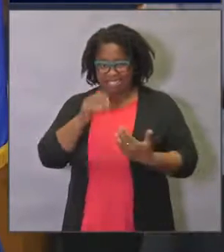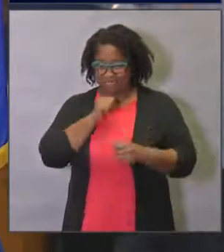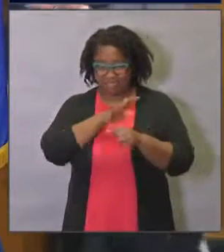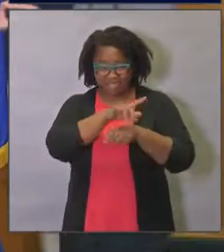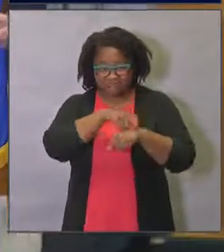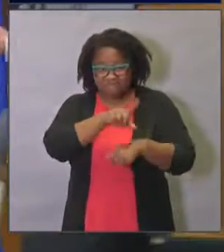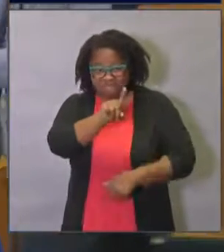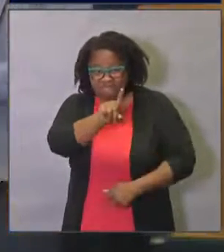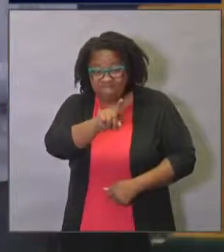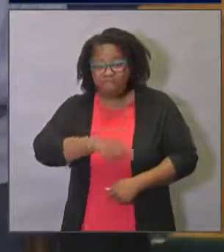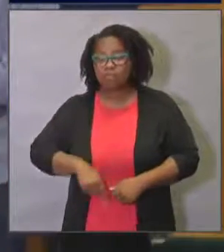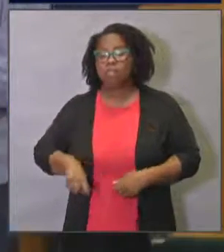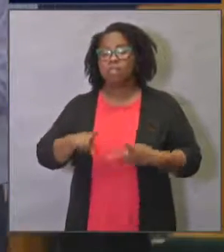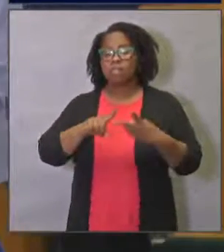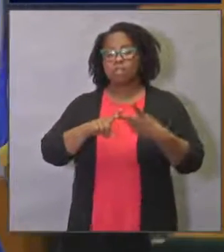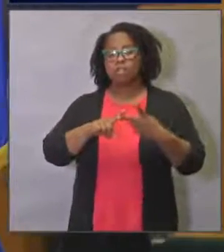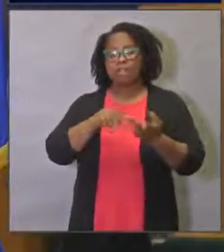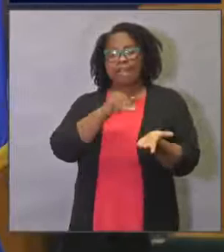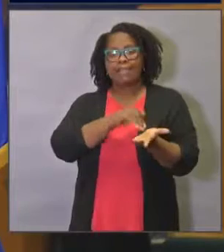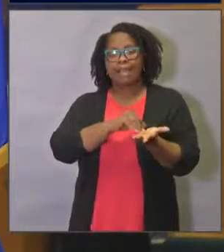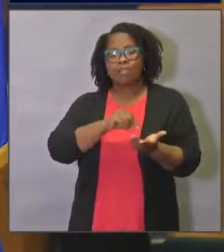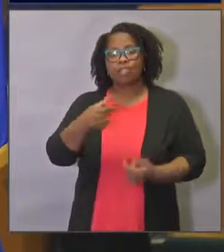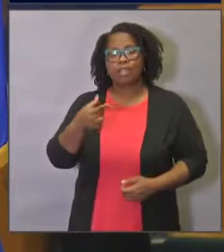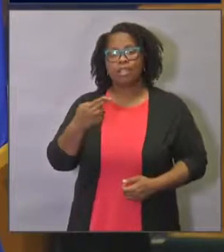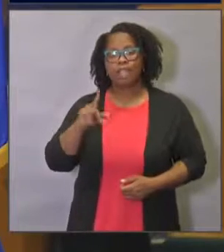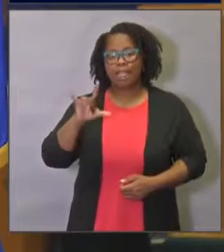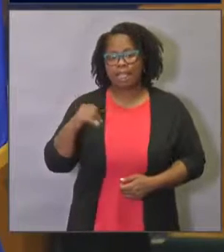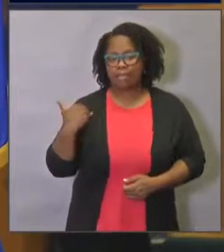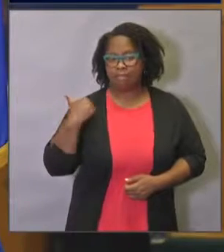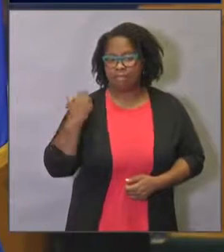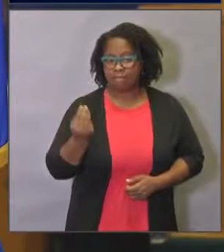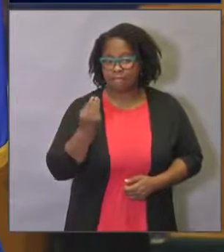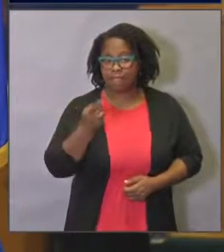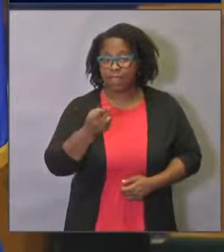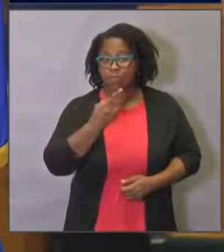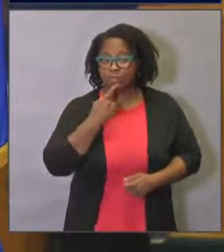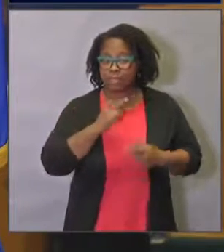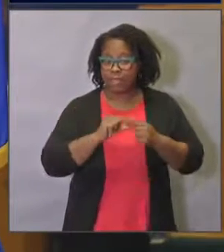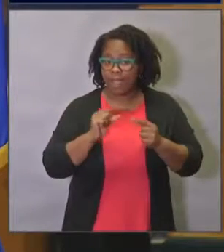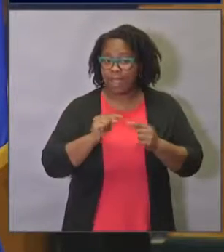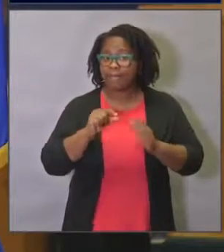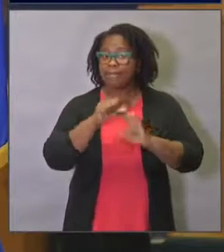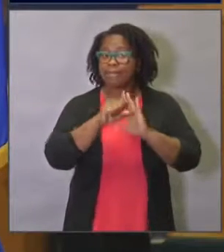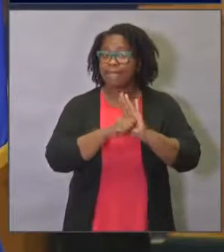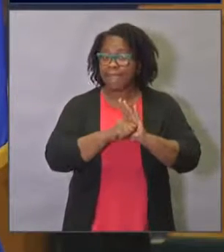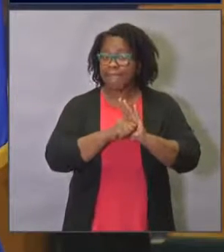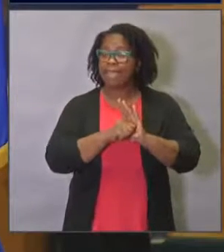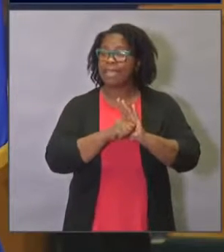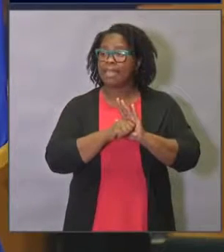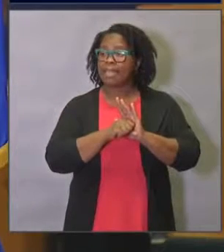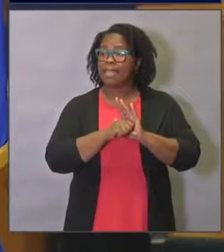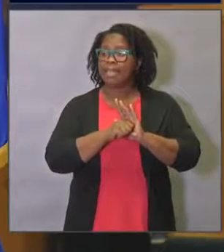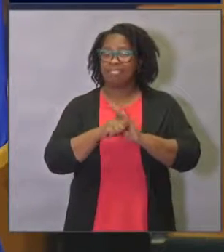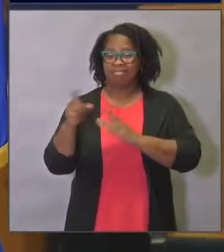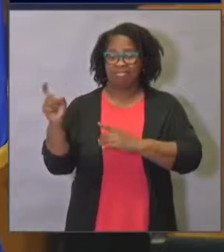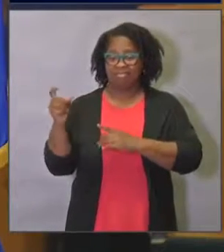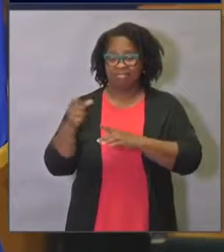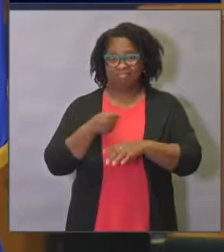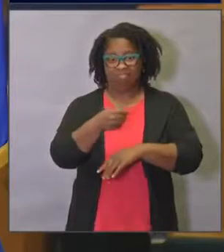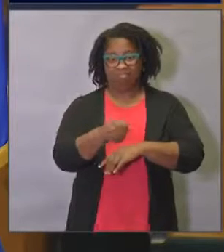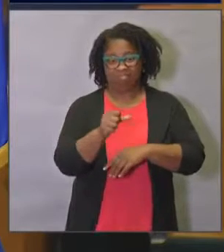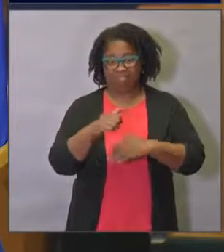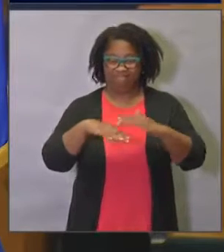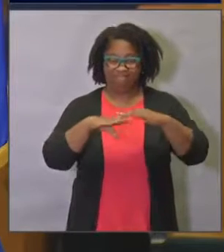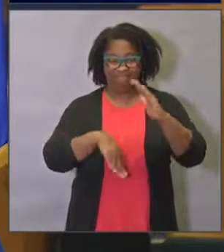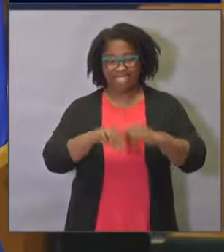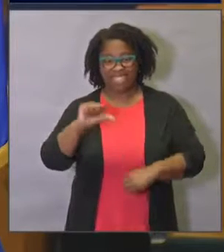for Dr. Galley, on Monday you said the state had sent fewer than 10 ICU workers to the county. Is any additional